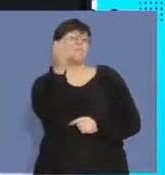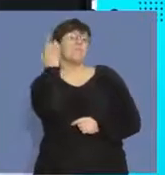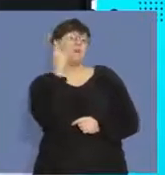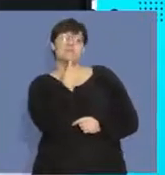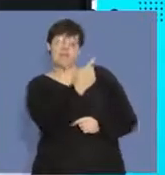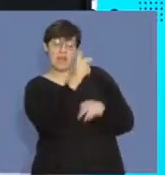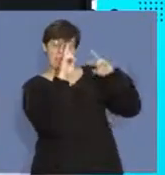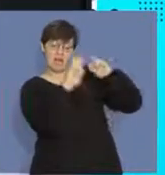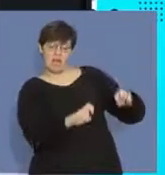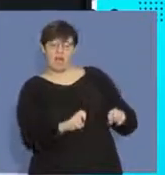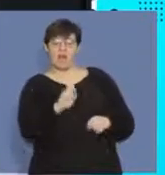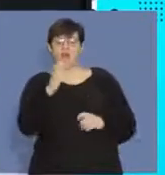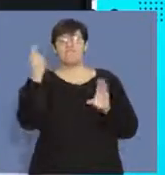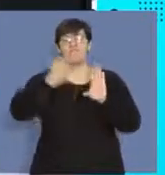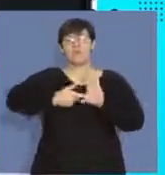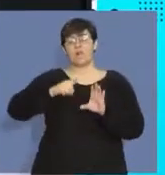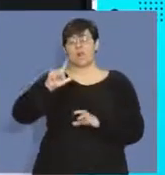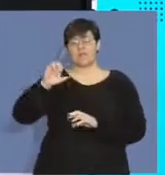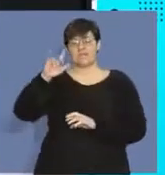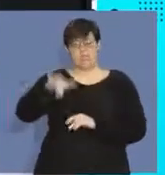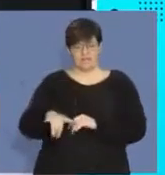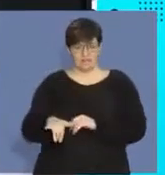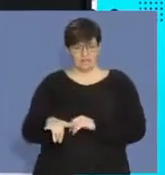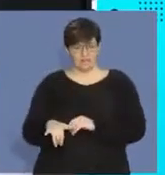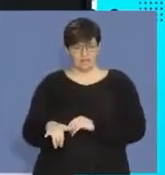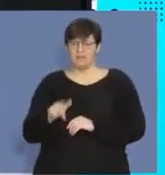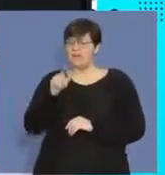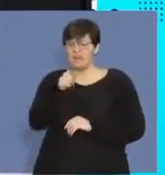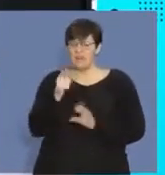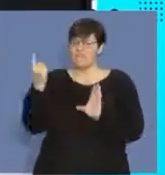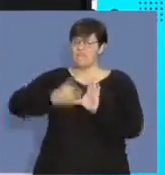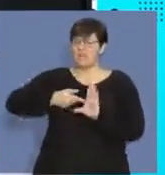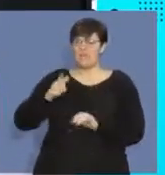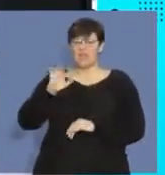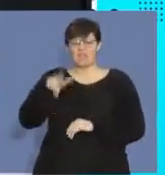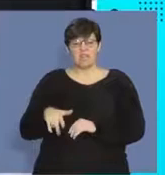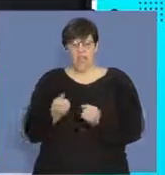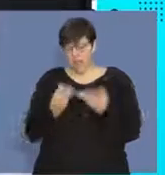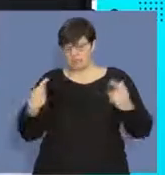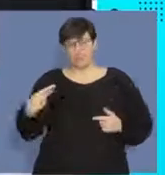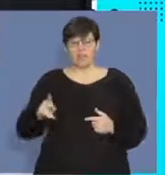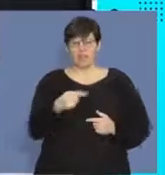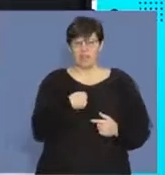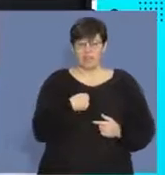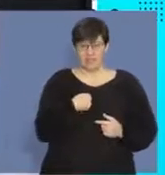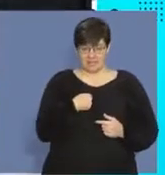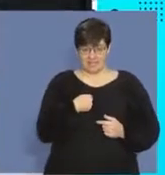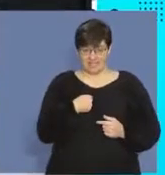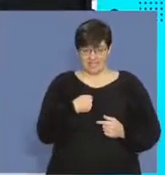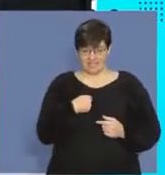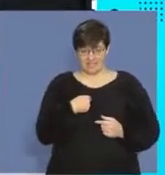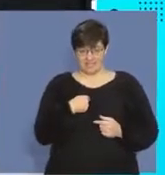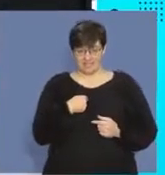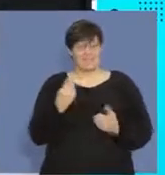research on the fuel levy, where you would find out what is the fuel levy that you're paying as a consumer. So